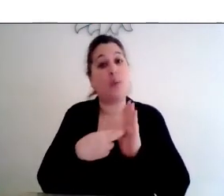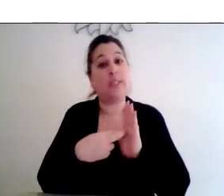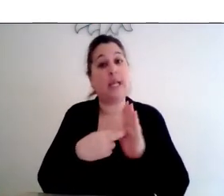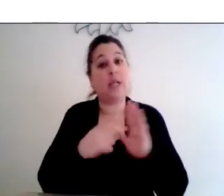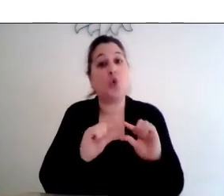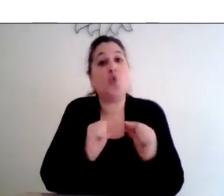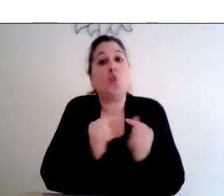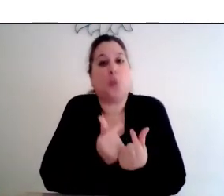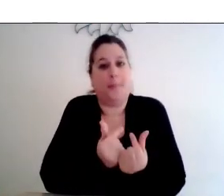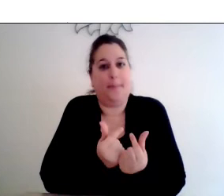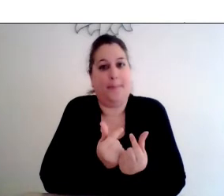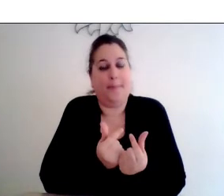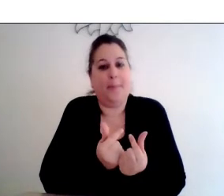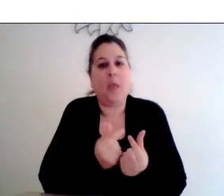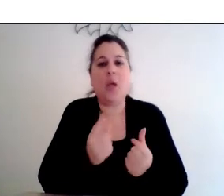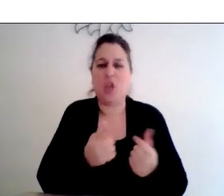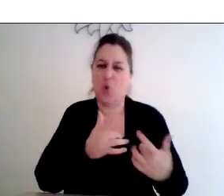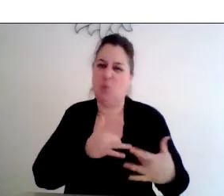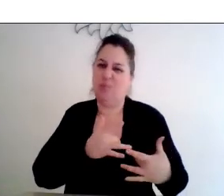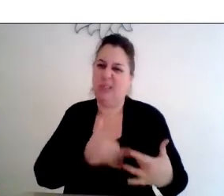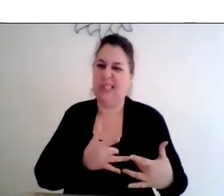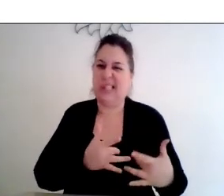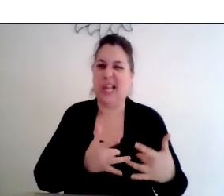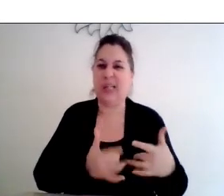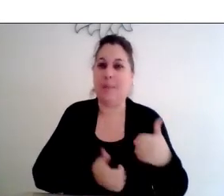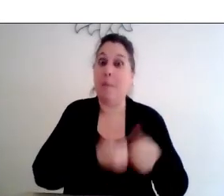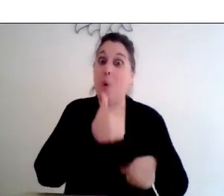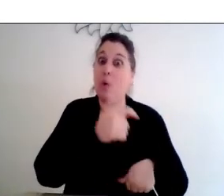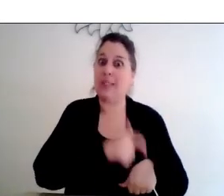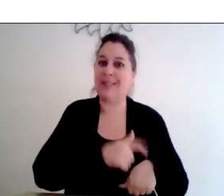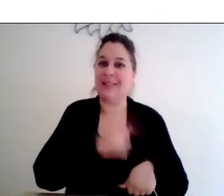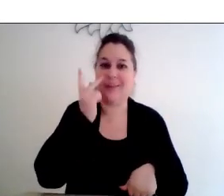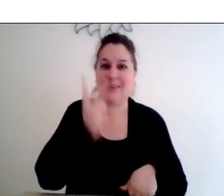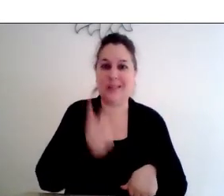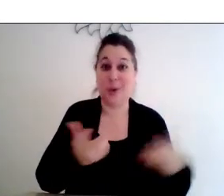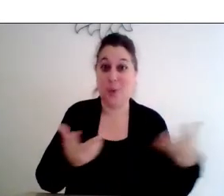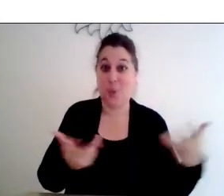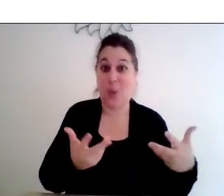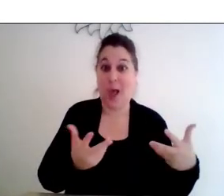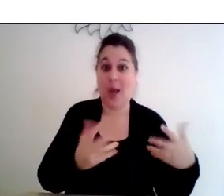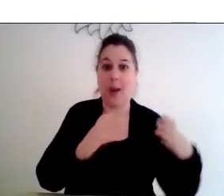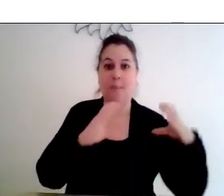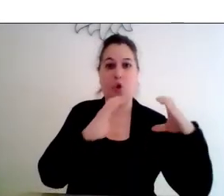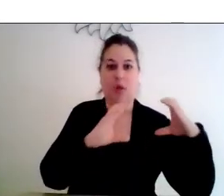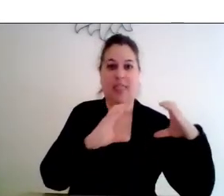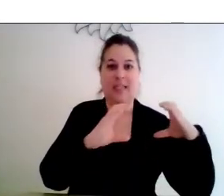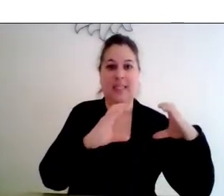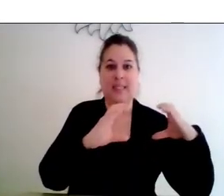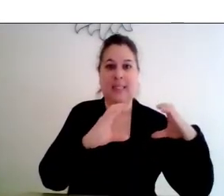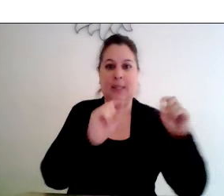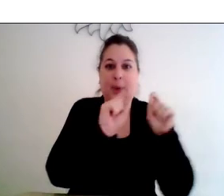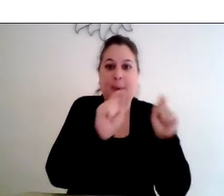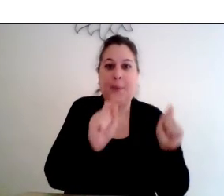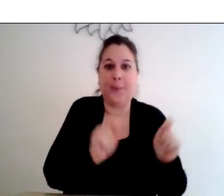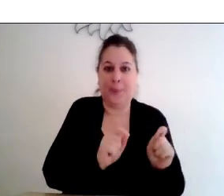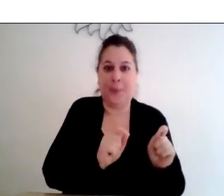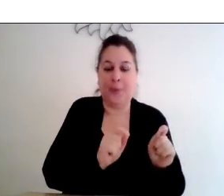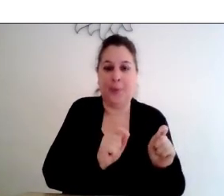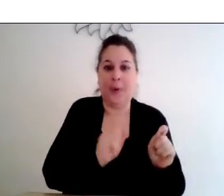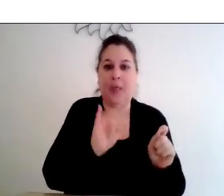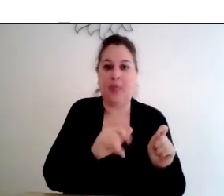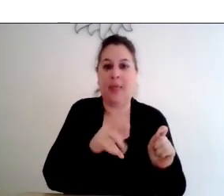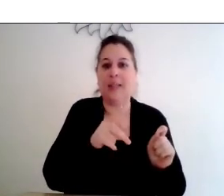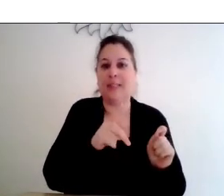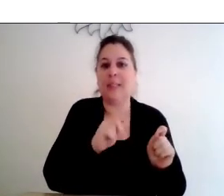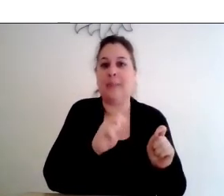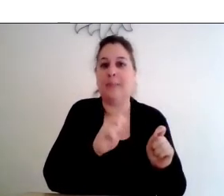Okay, parentheses are this symbol right here, parentheses like that. These are called braces, and these